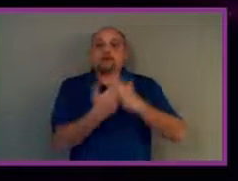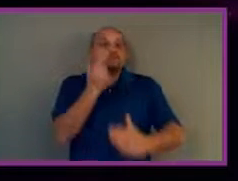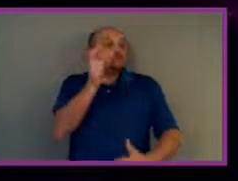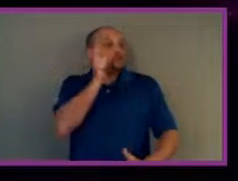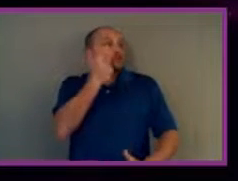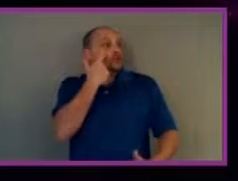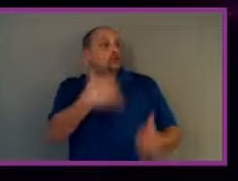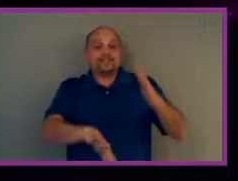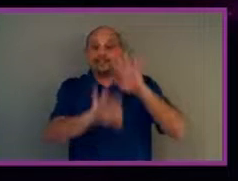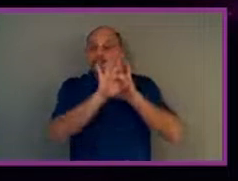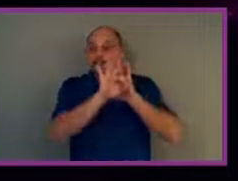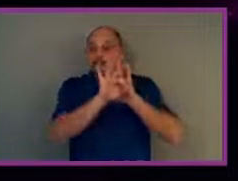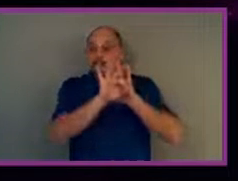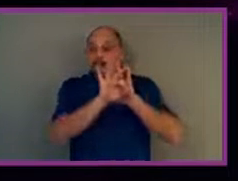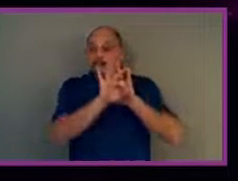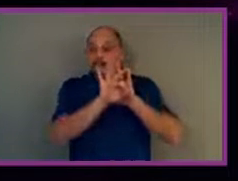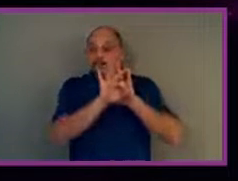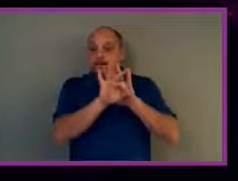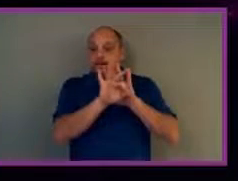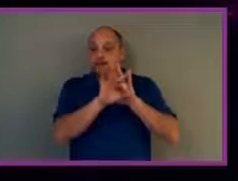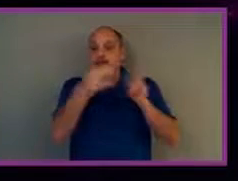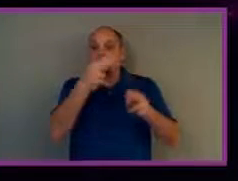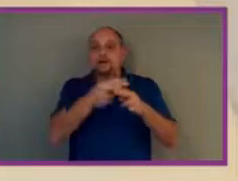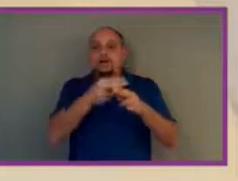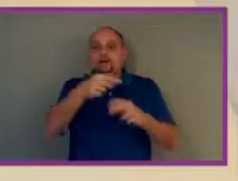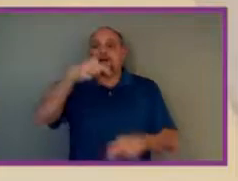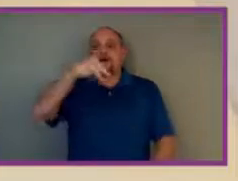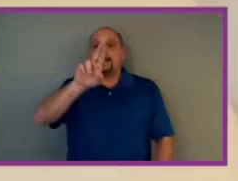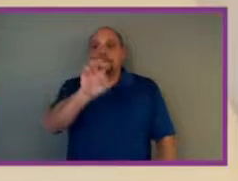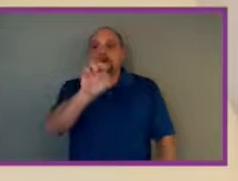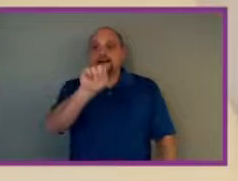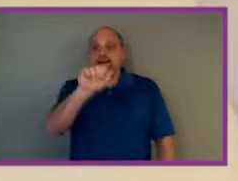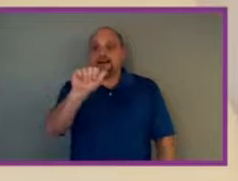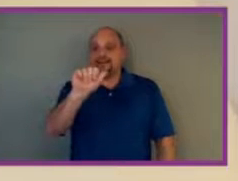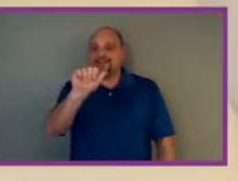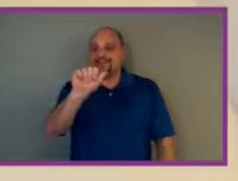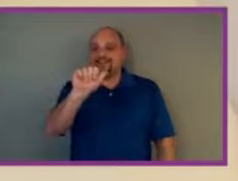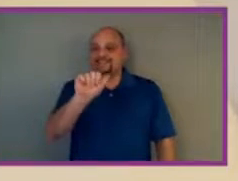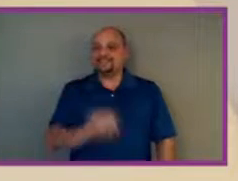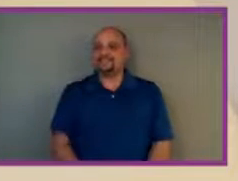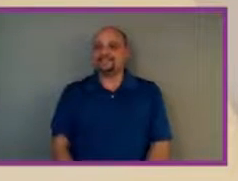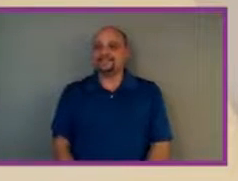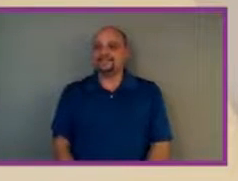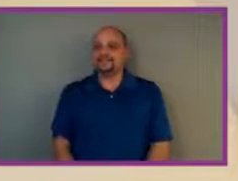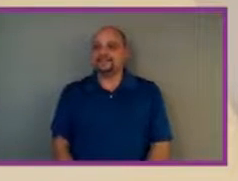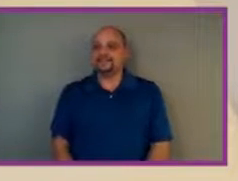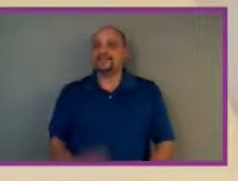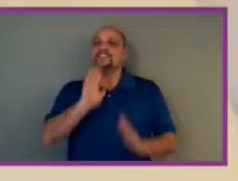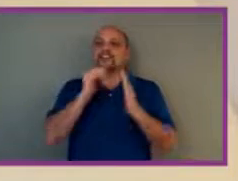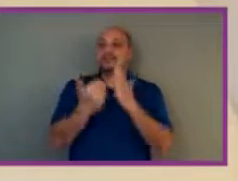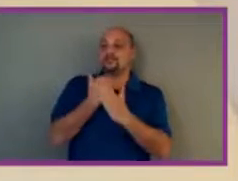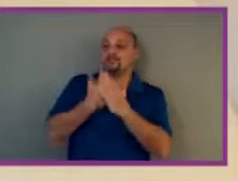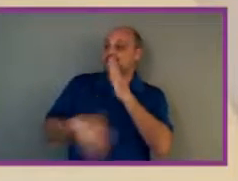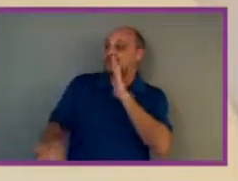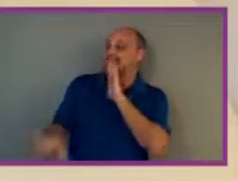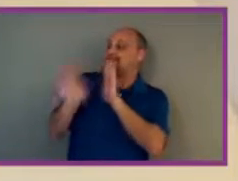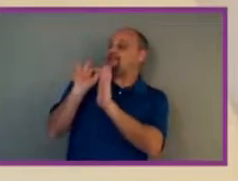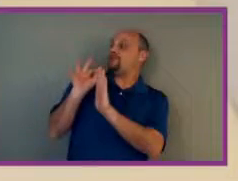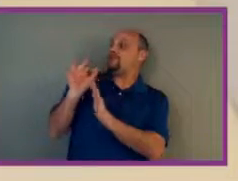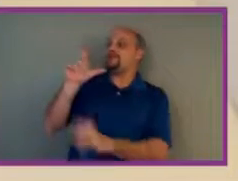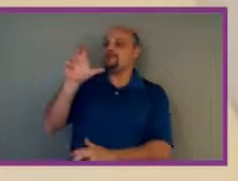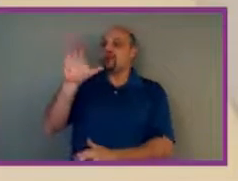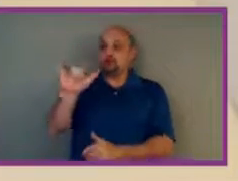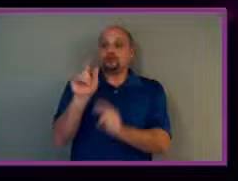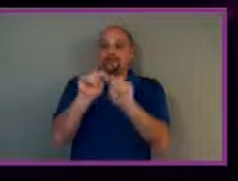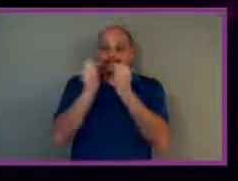just discovered is named Keta. So it's a new discovery that the Lucy team